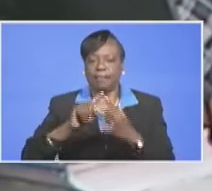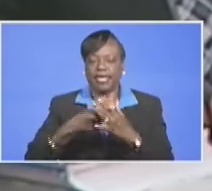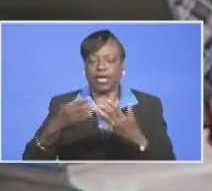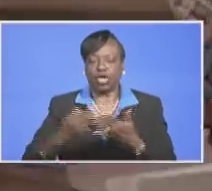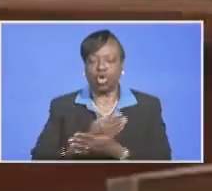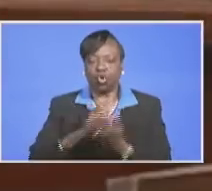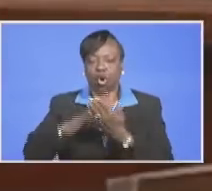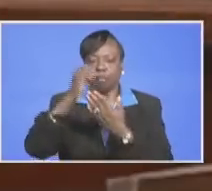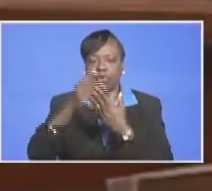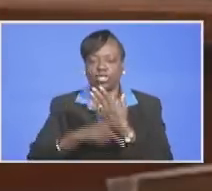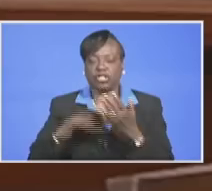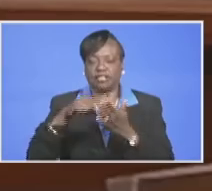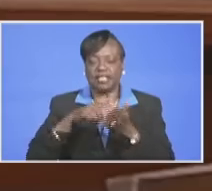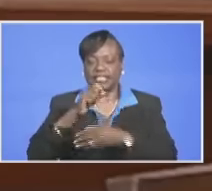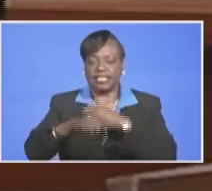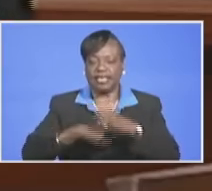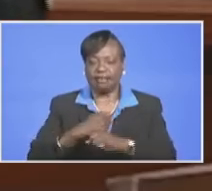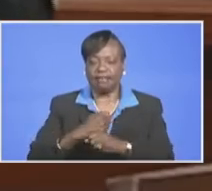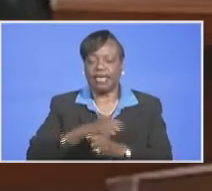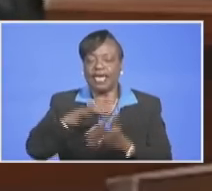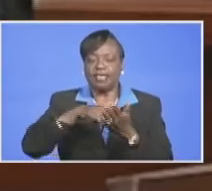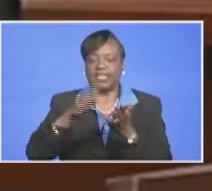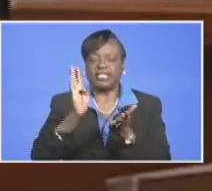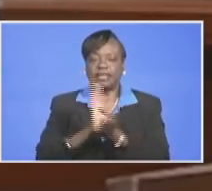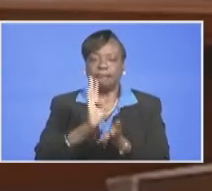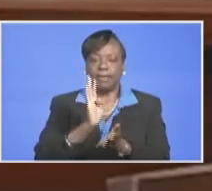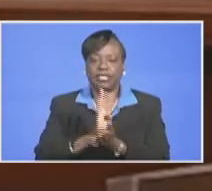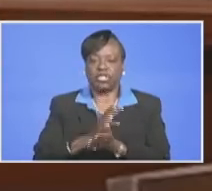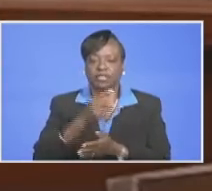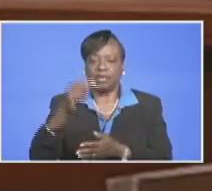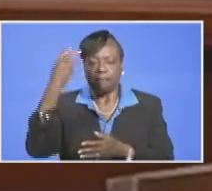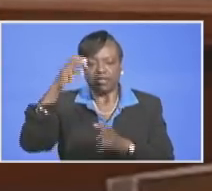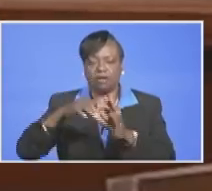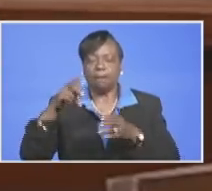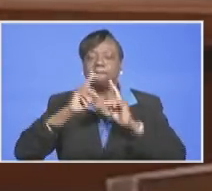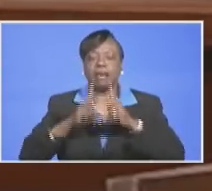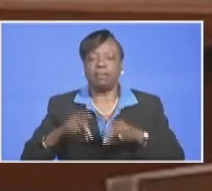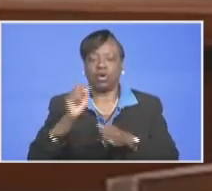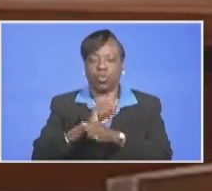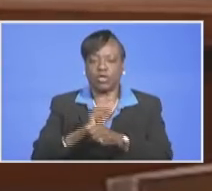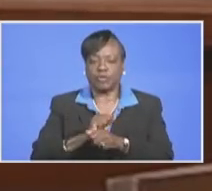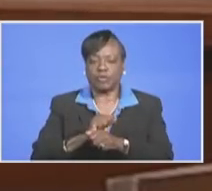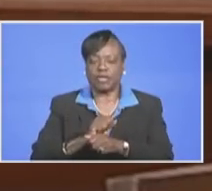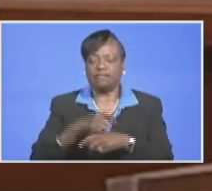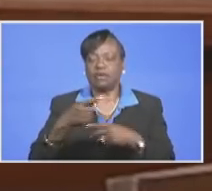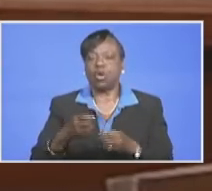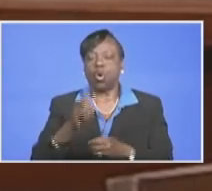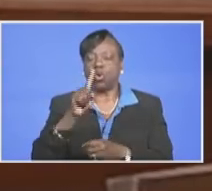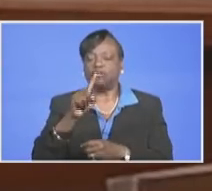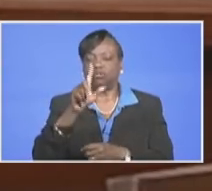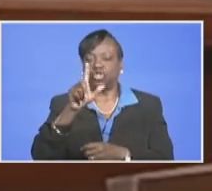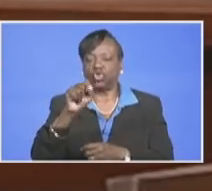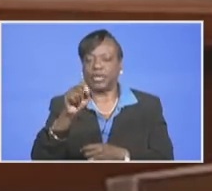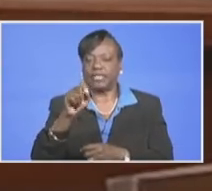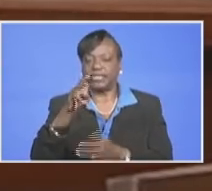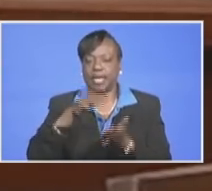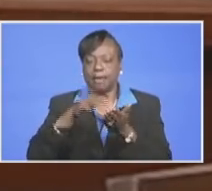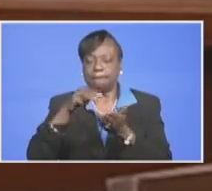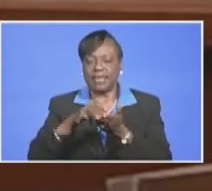fiscal year. In this budget, the Ministry of Public Works has been allocated a sum of